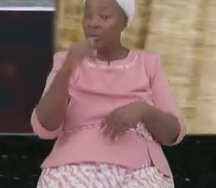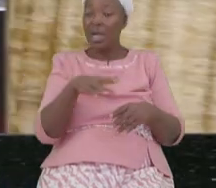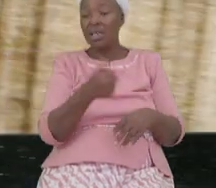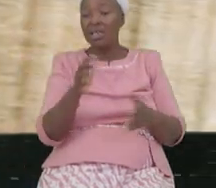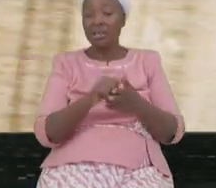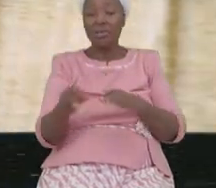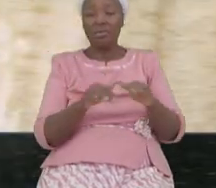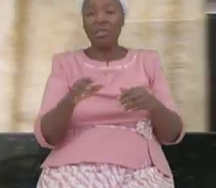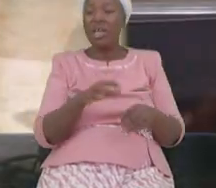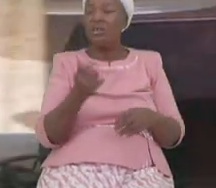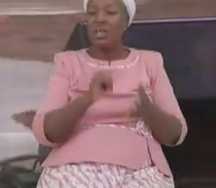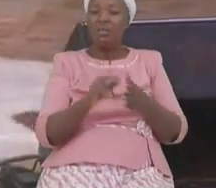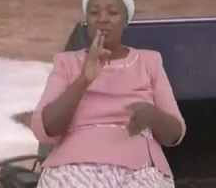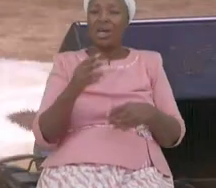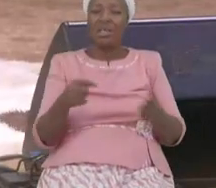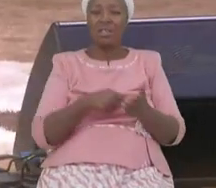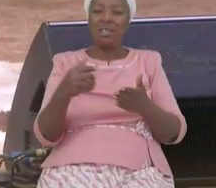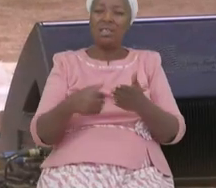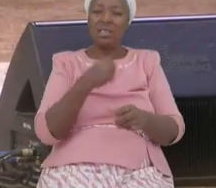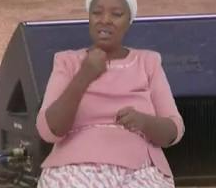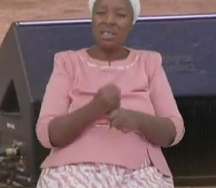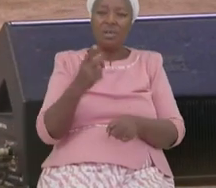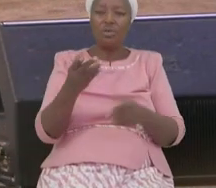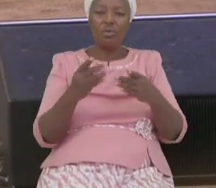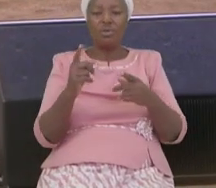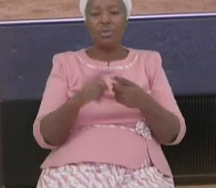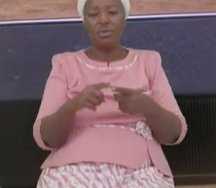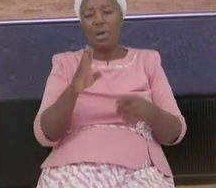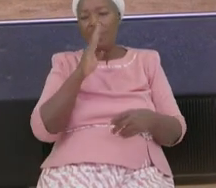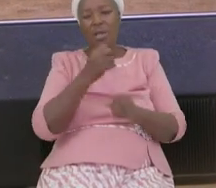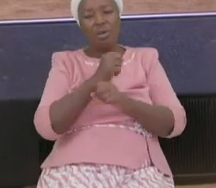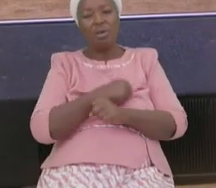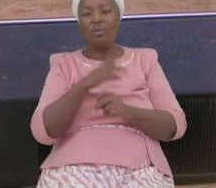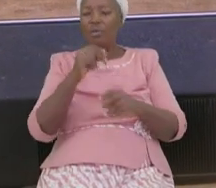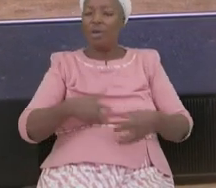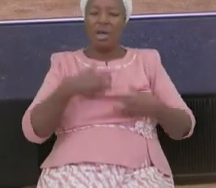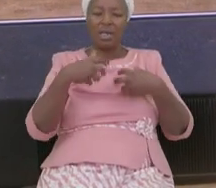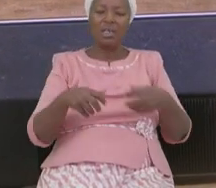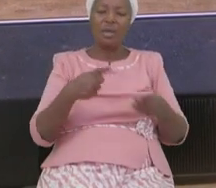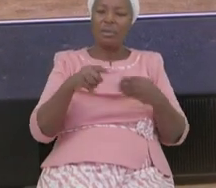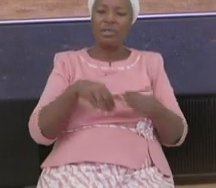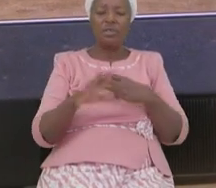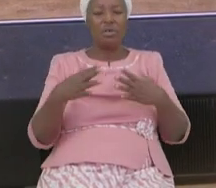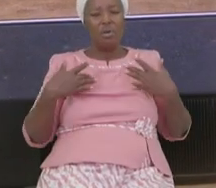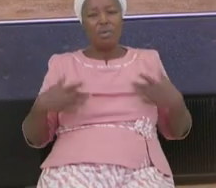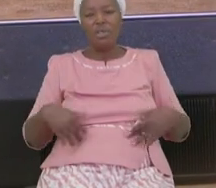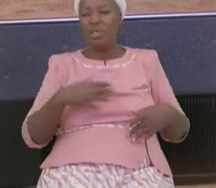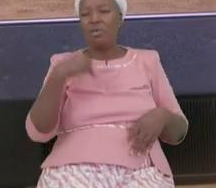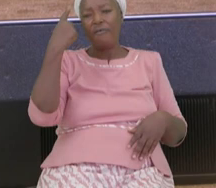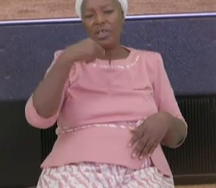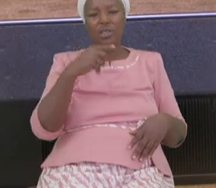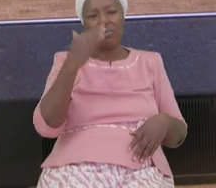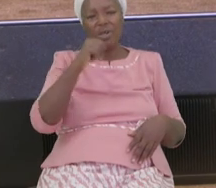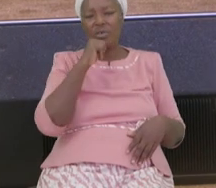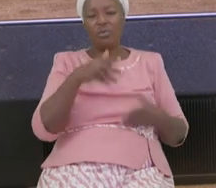and wherever you are this year, you want to remember what are you angry about. Why don't you walk in the highway of holiness that will